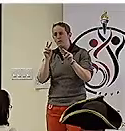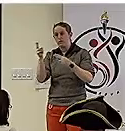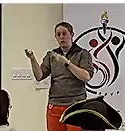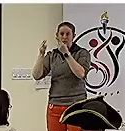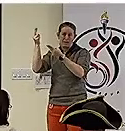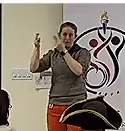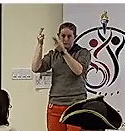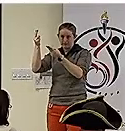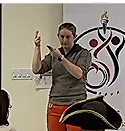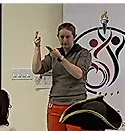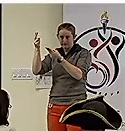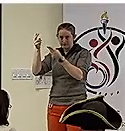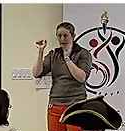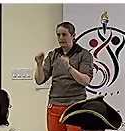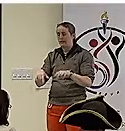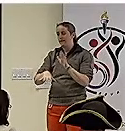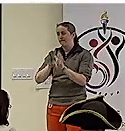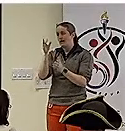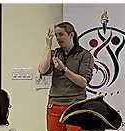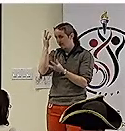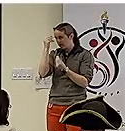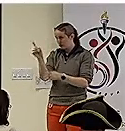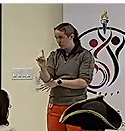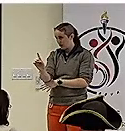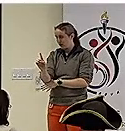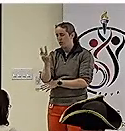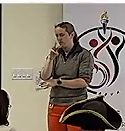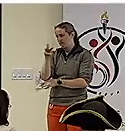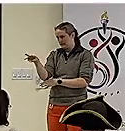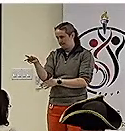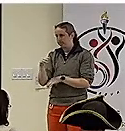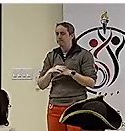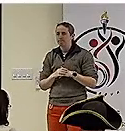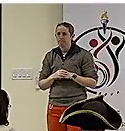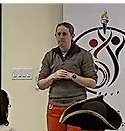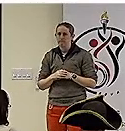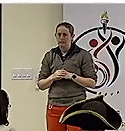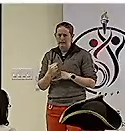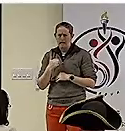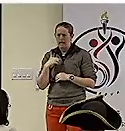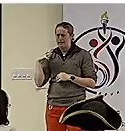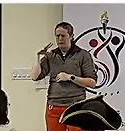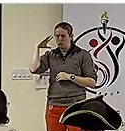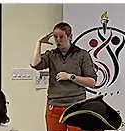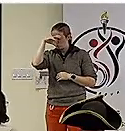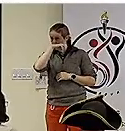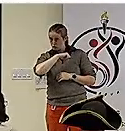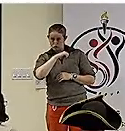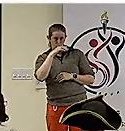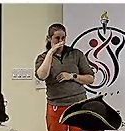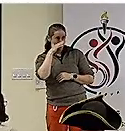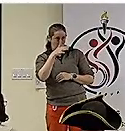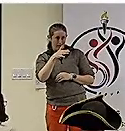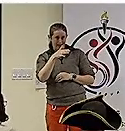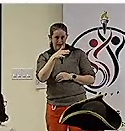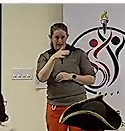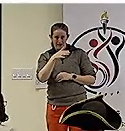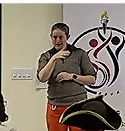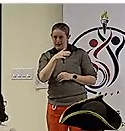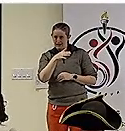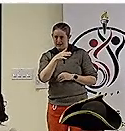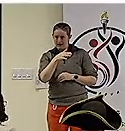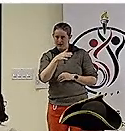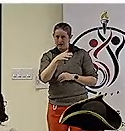details of that on our website, and I presume that we're also going to be sharing that with the new Ability to